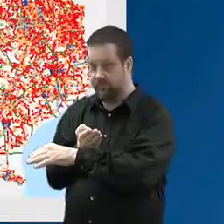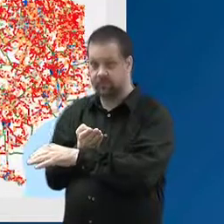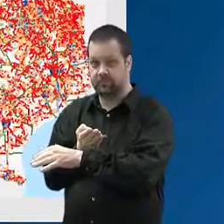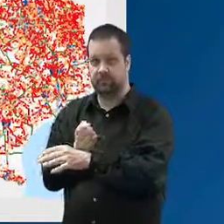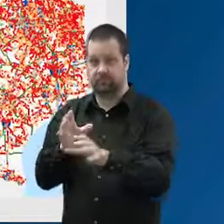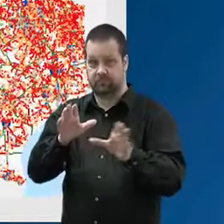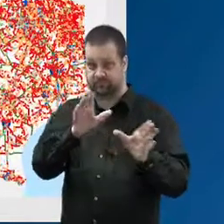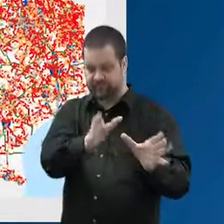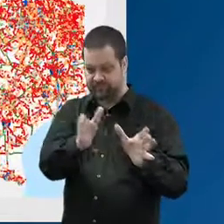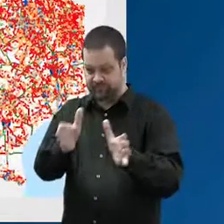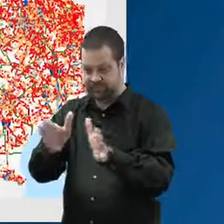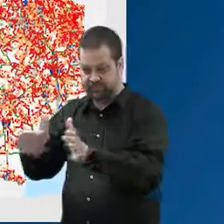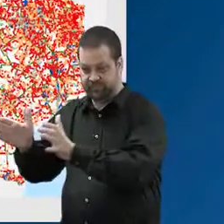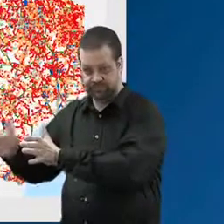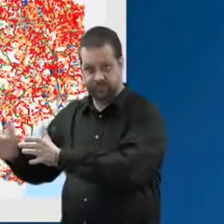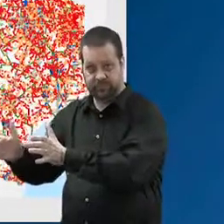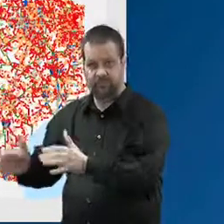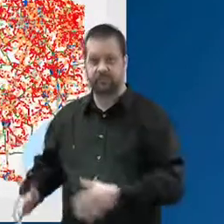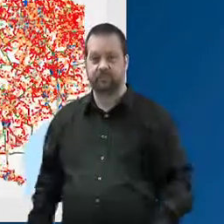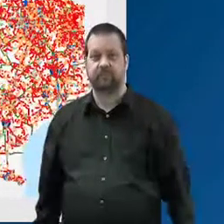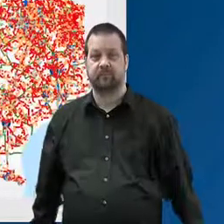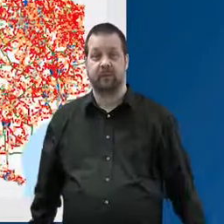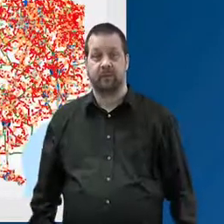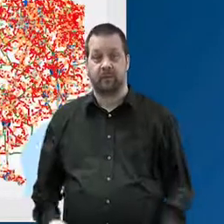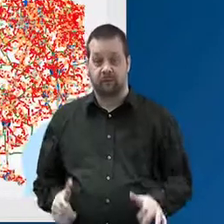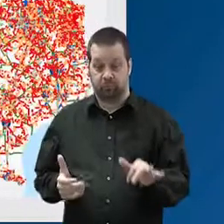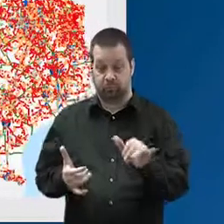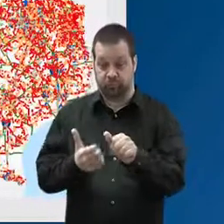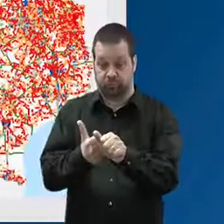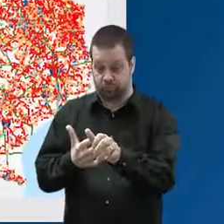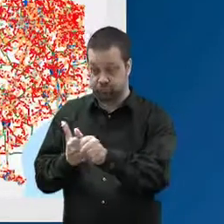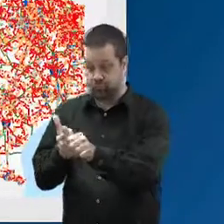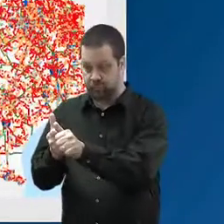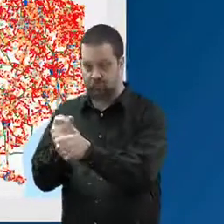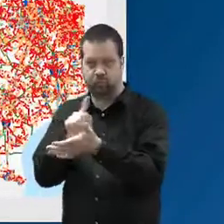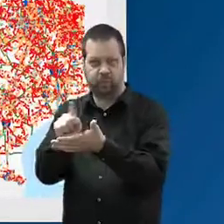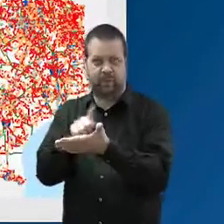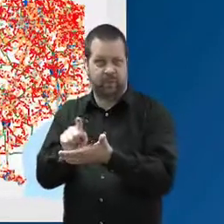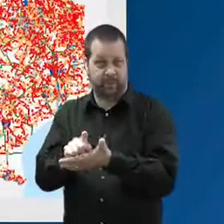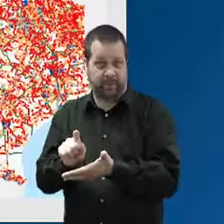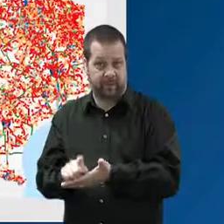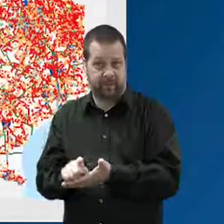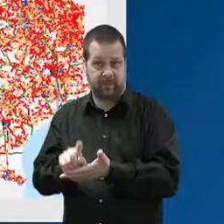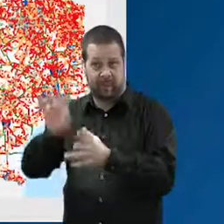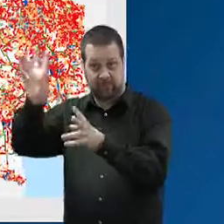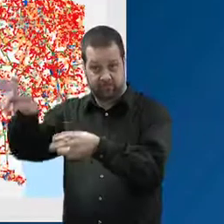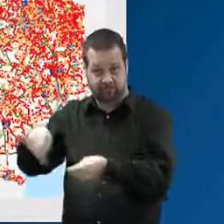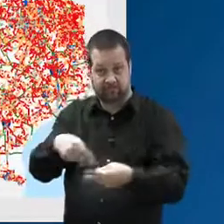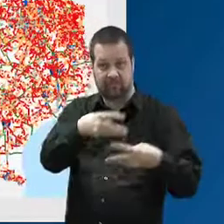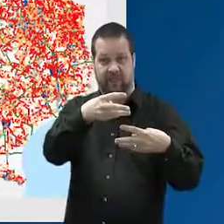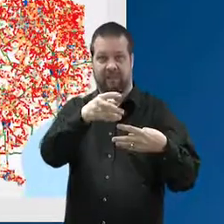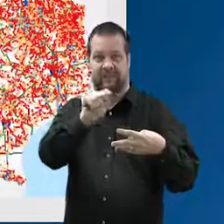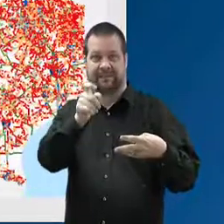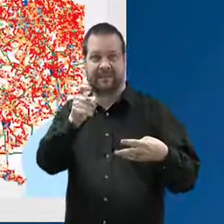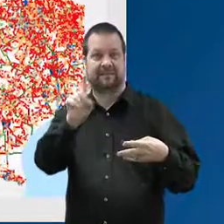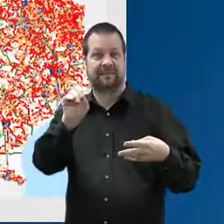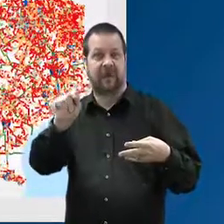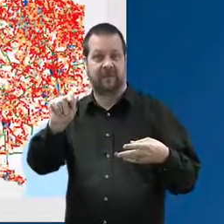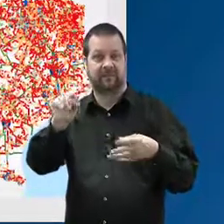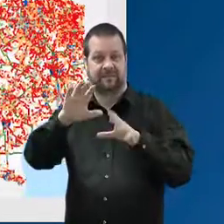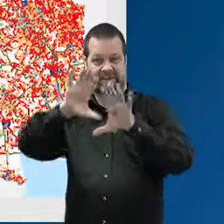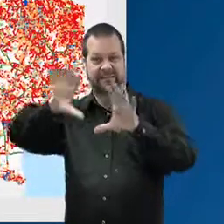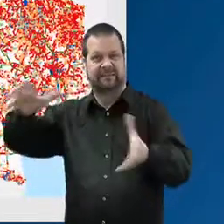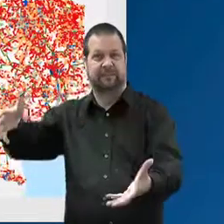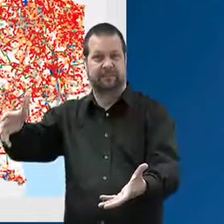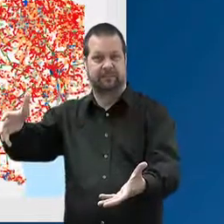updates occur weekly and are retrieved from TxDOT systems. Data and schedules can change as information is updated.